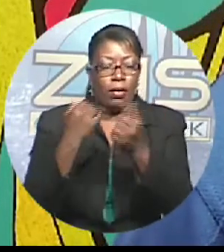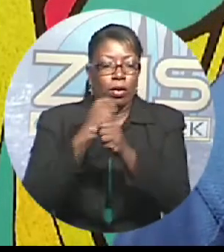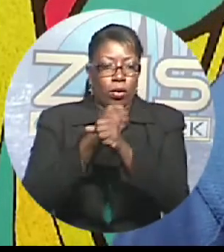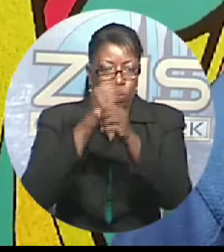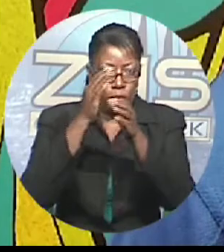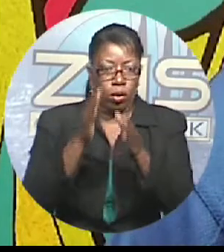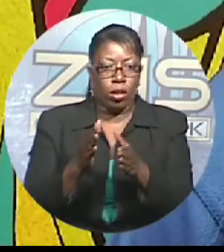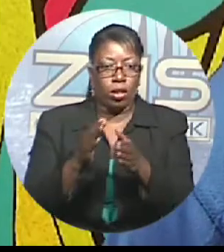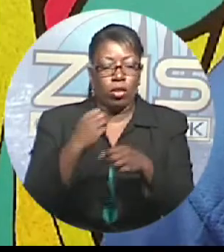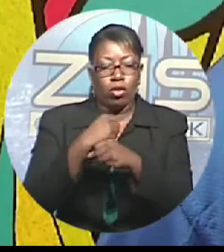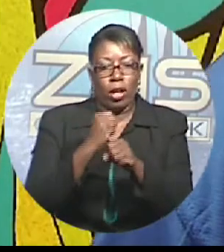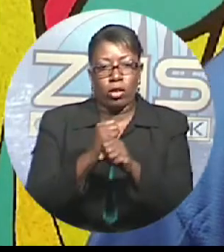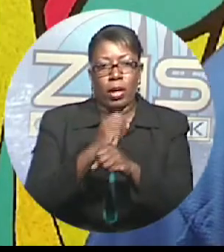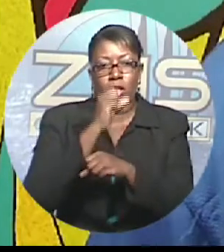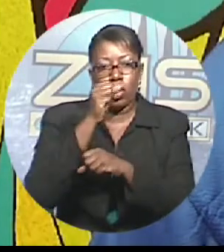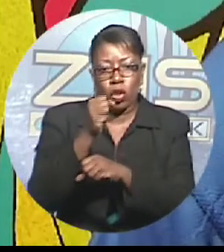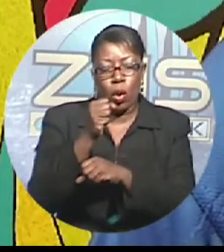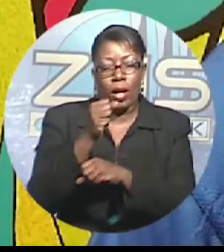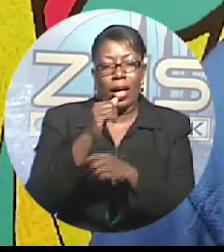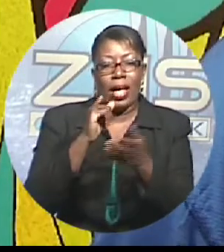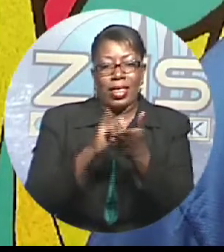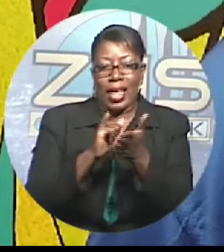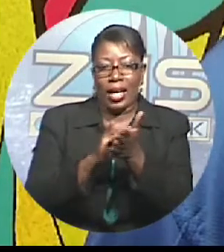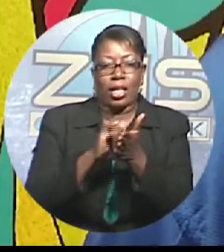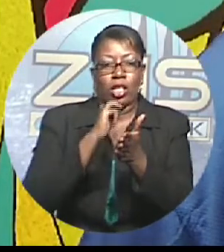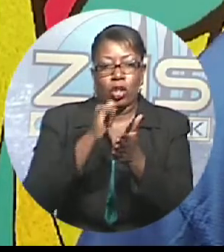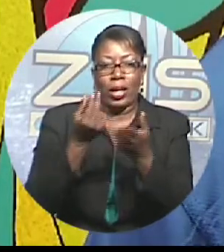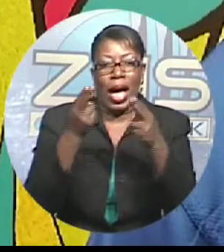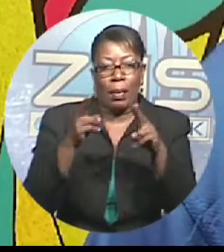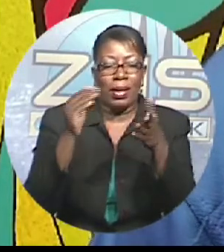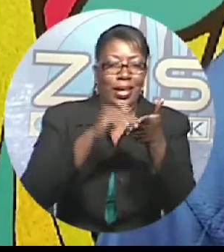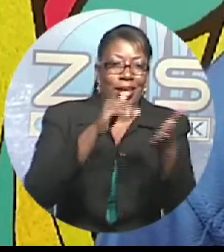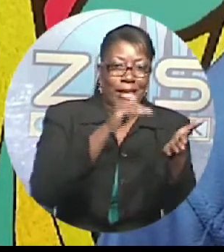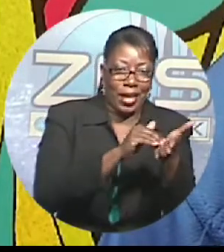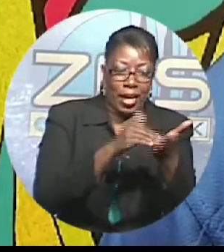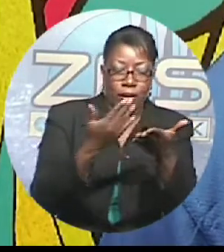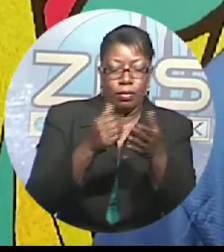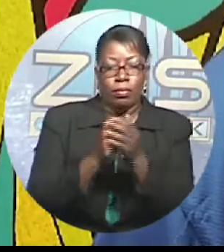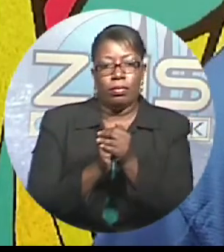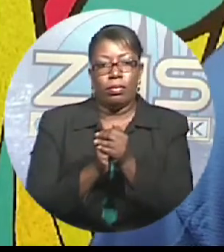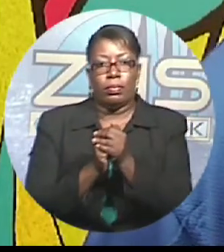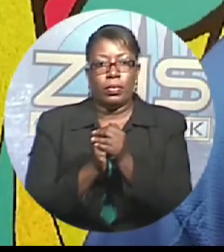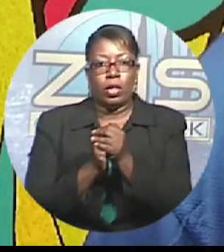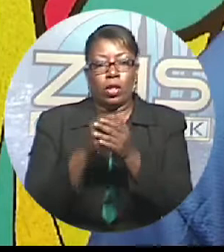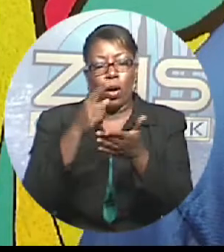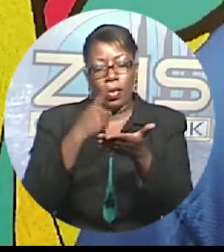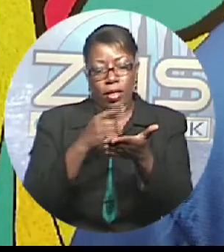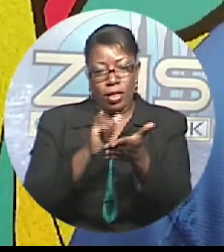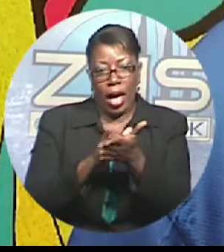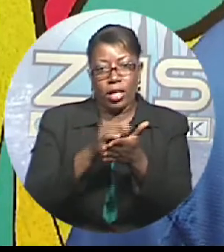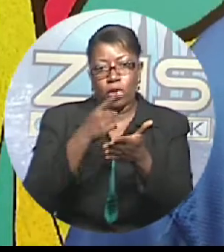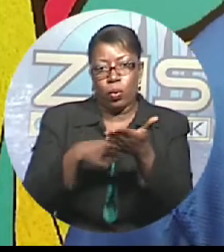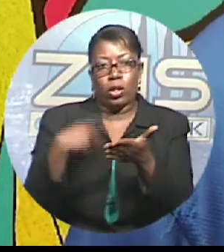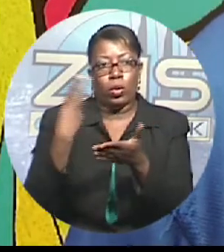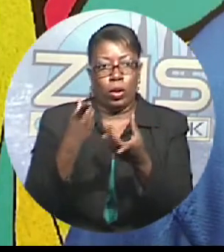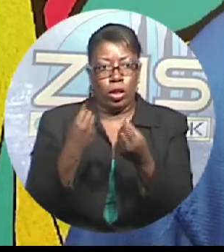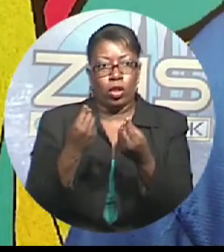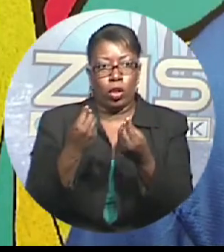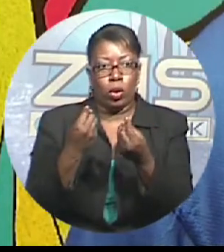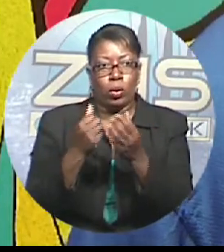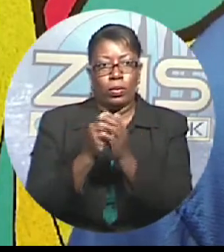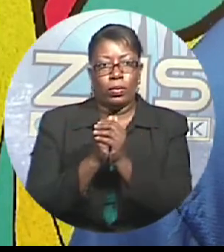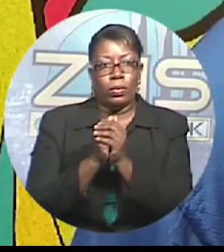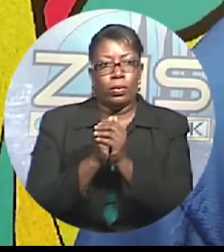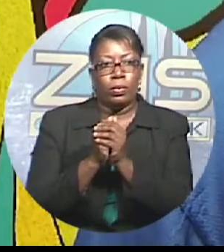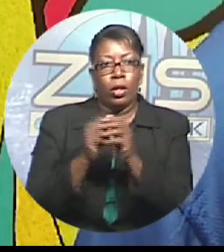make sure that that is as infrequent. It should be a very rare event when something like that happens. And so that's what we do. And the way that we do that is that there are